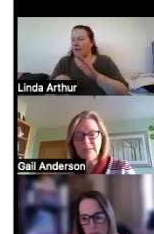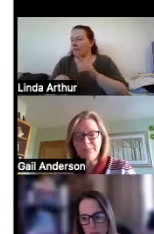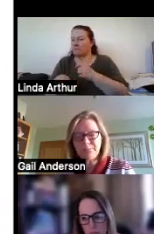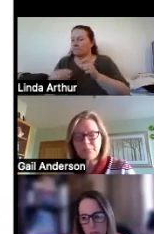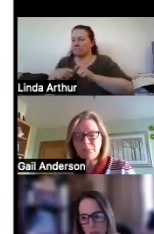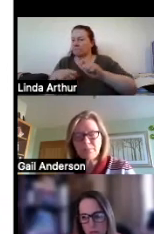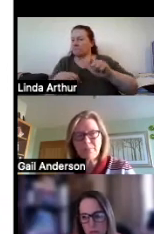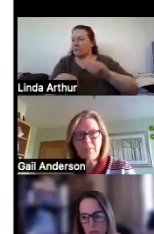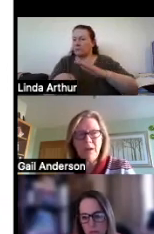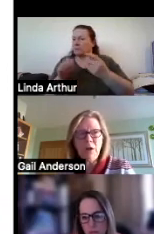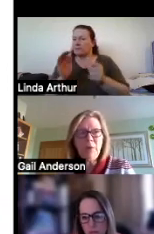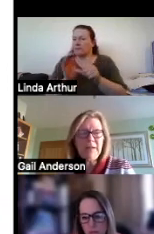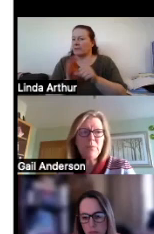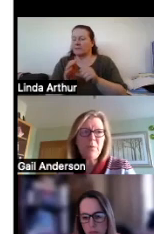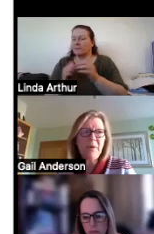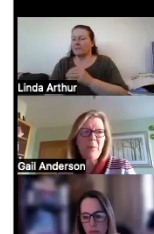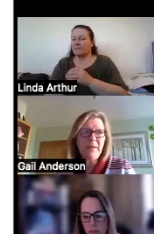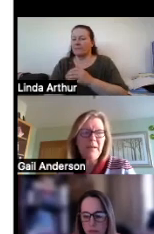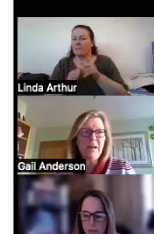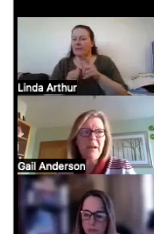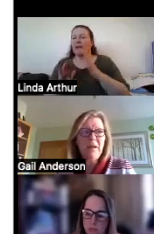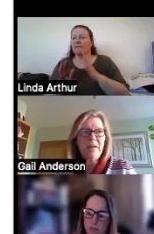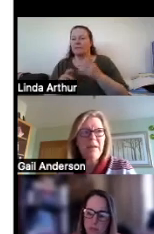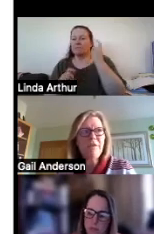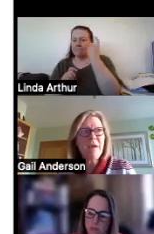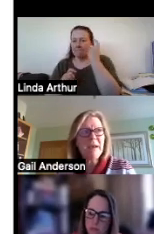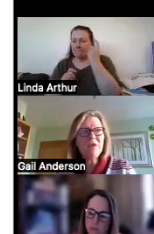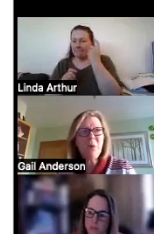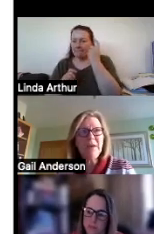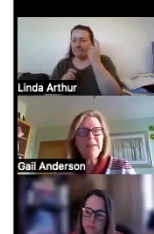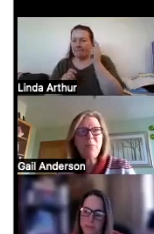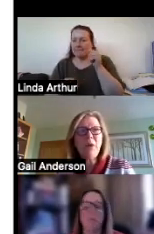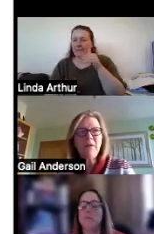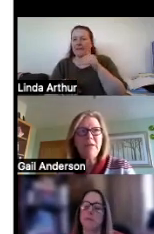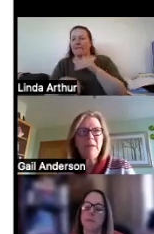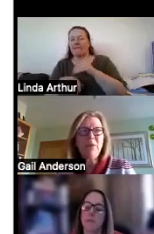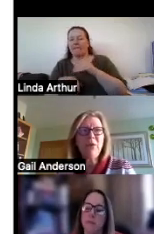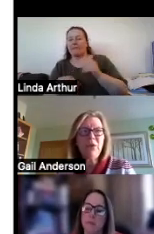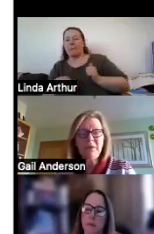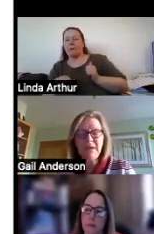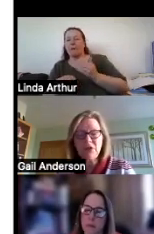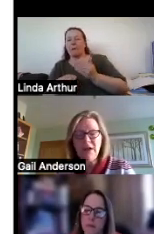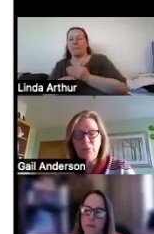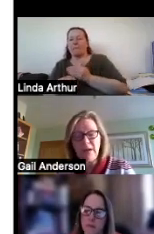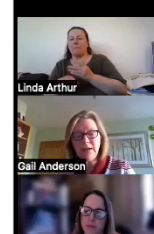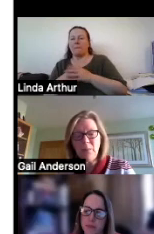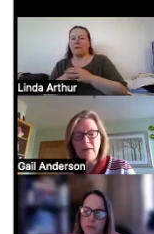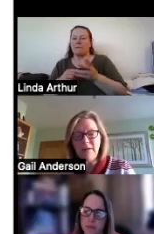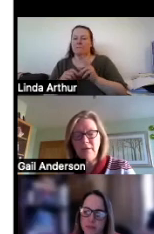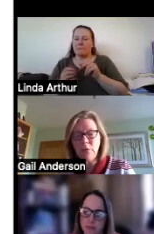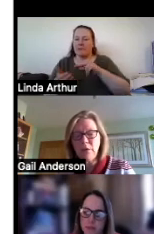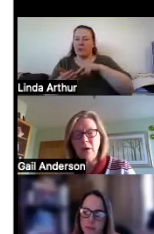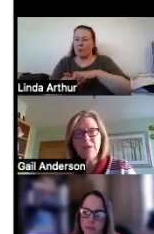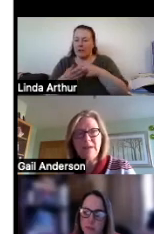difficulties. But it is worth bearing in mind that the effect of pregnancy prior to labour could potentially have weakened the